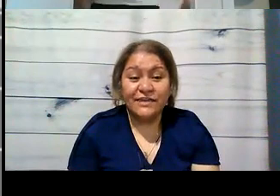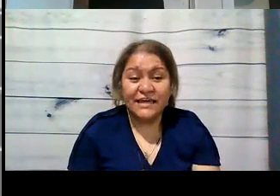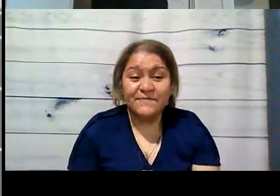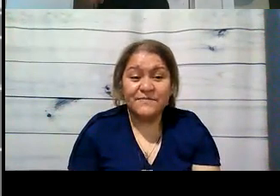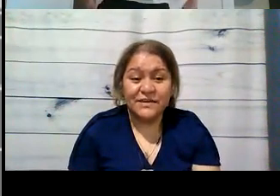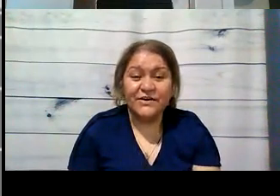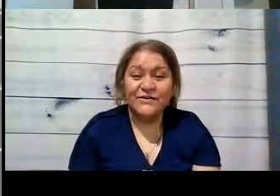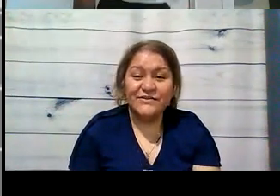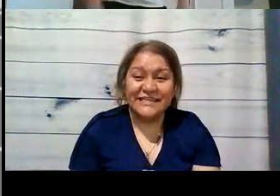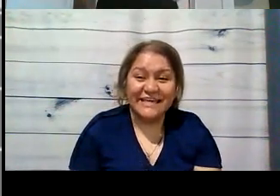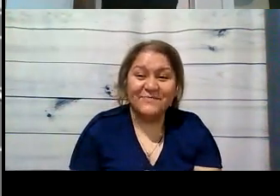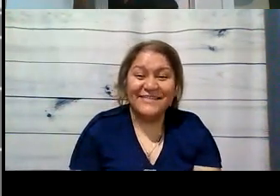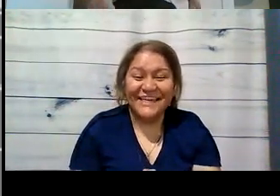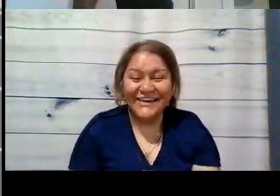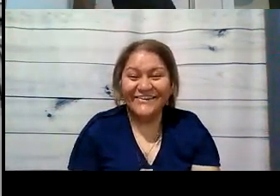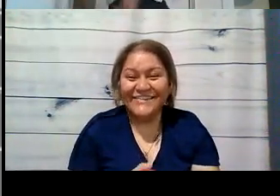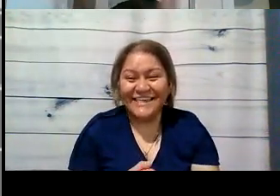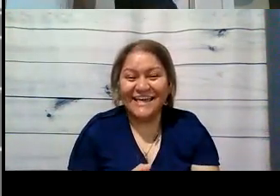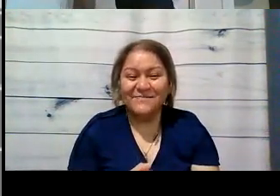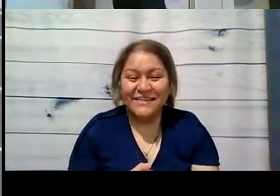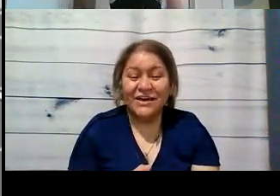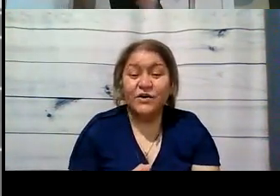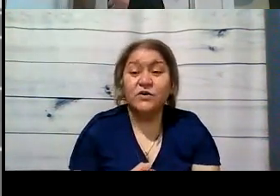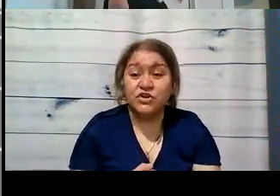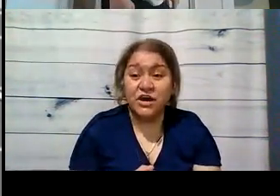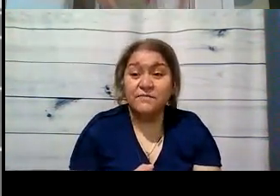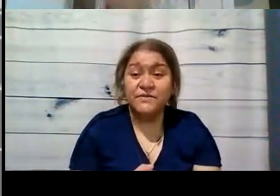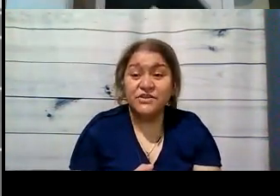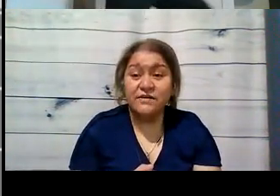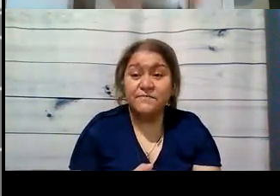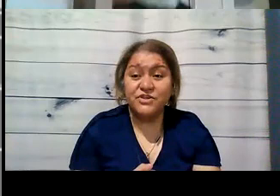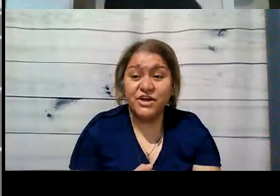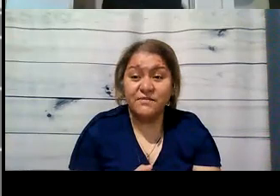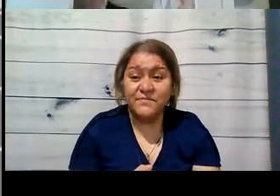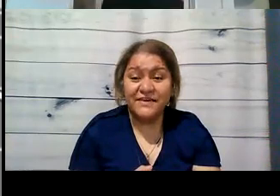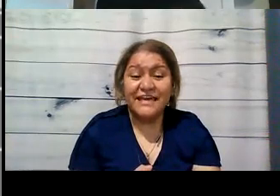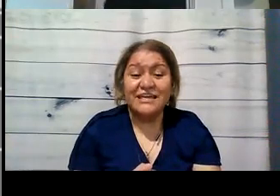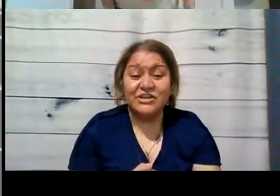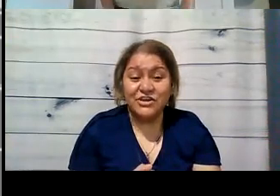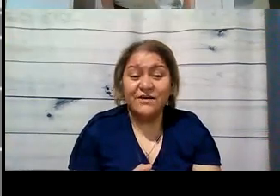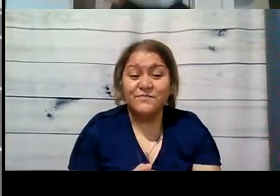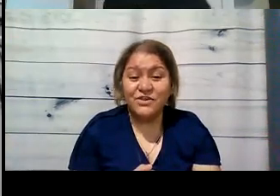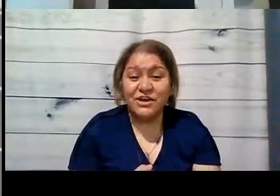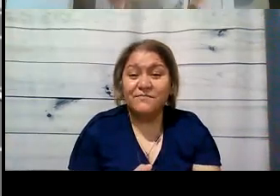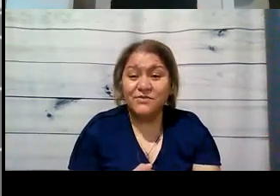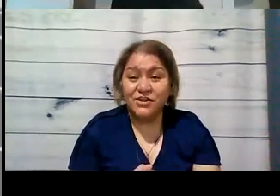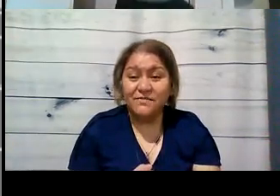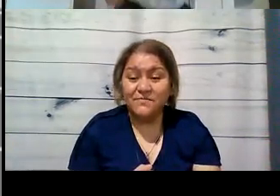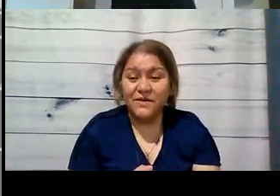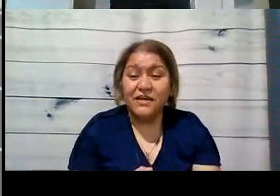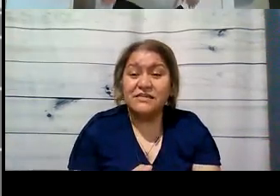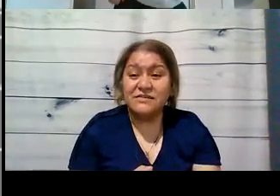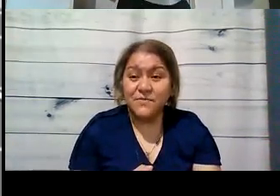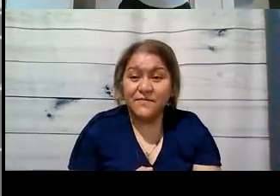Tiptoe, tiptoe, tiptoe, tiptoe. Jump, jump, jump. Jump, jump,